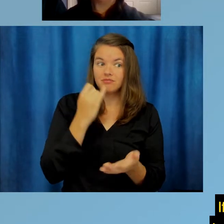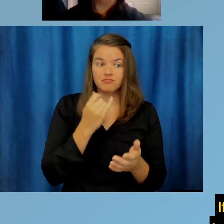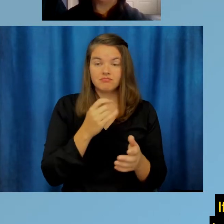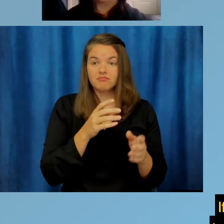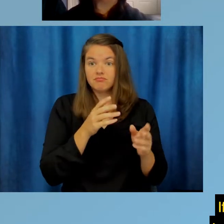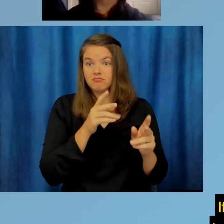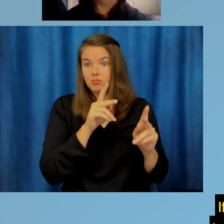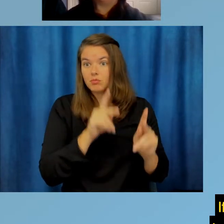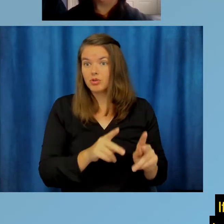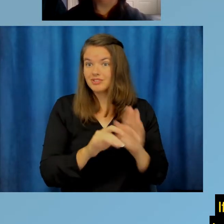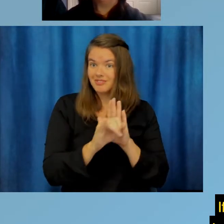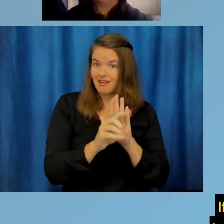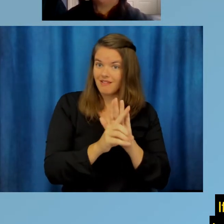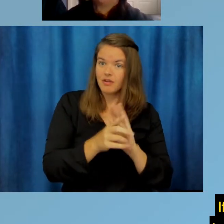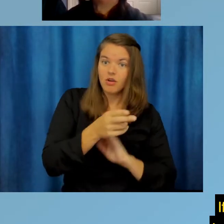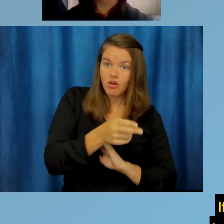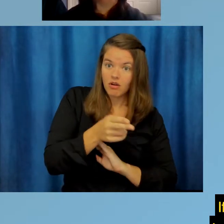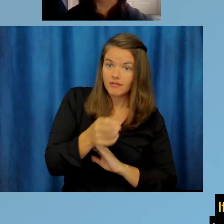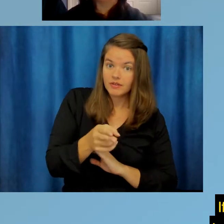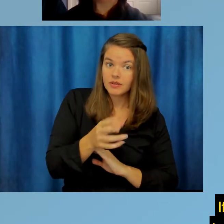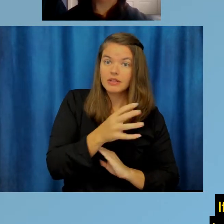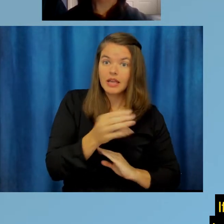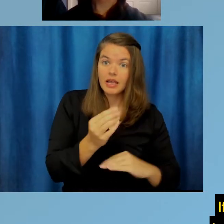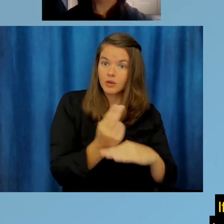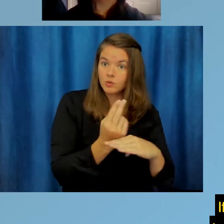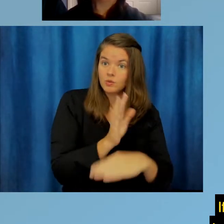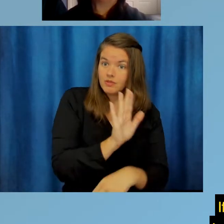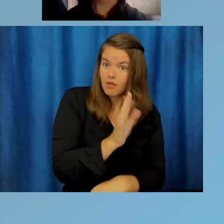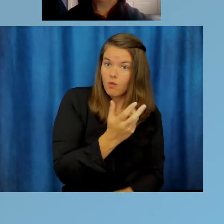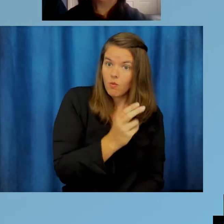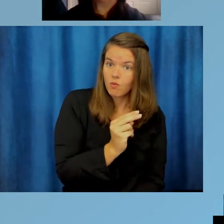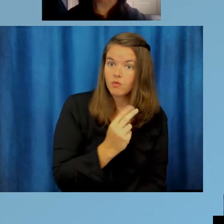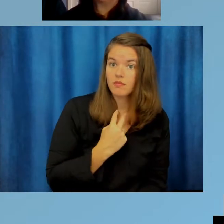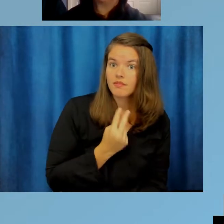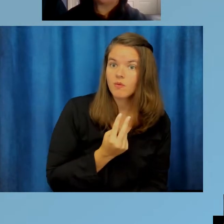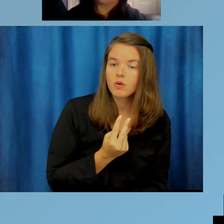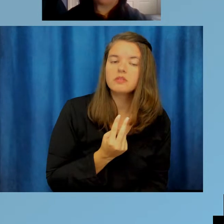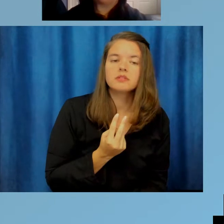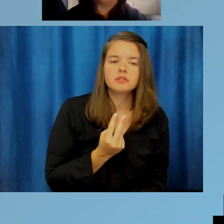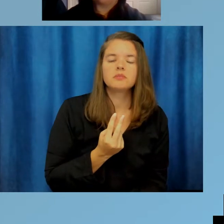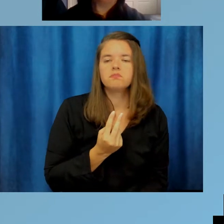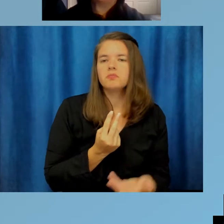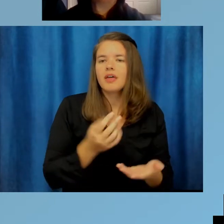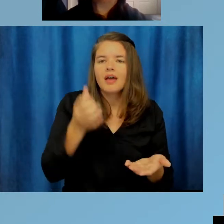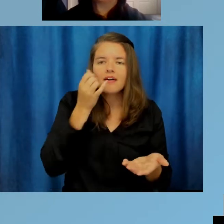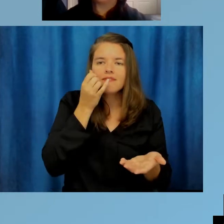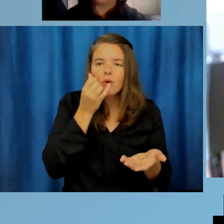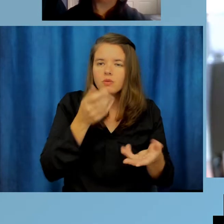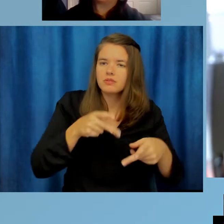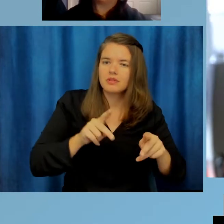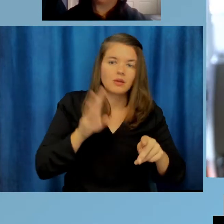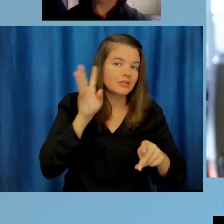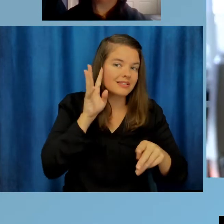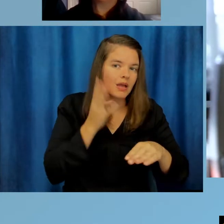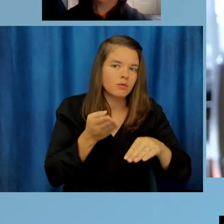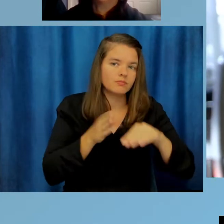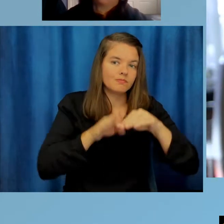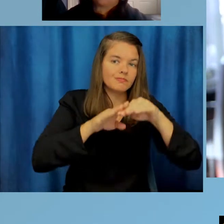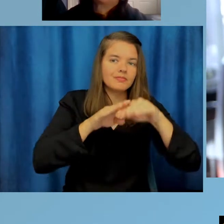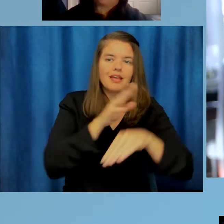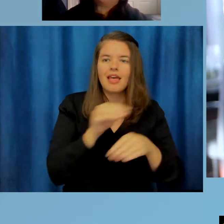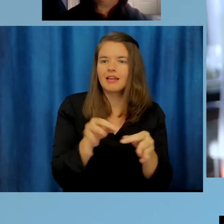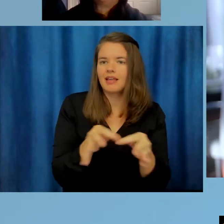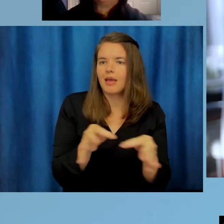identify as being hard of hearing and use their own voice, basically there are amplified phones and captioning